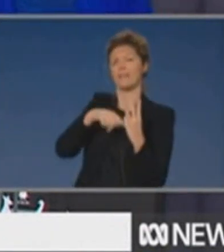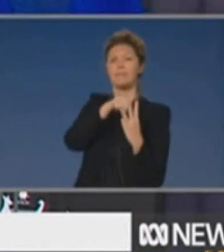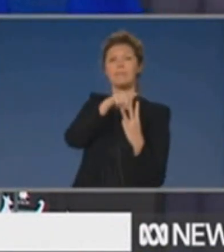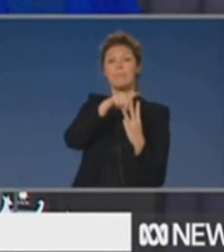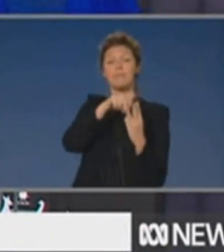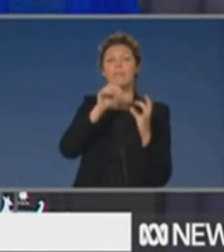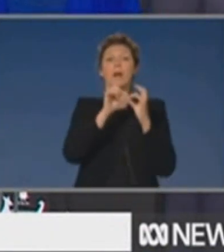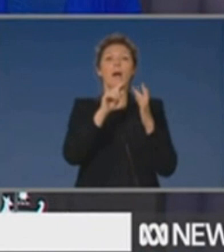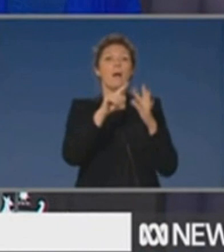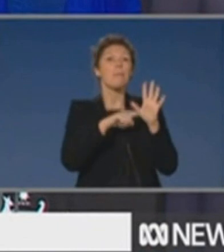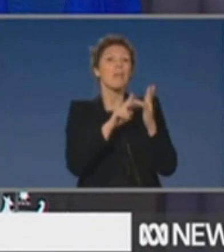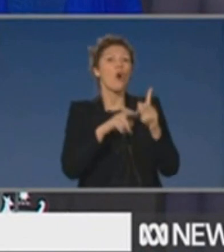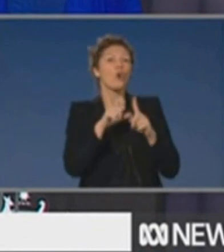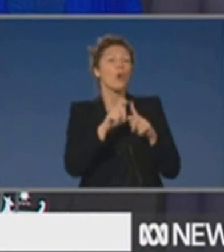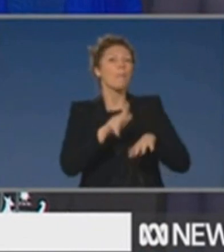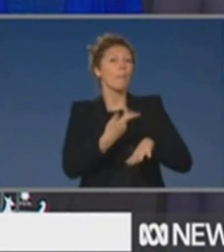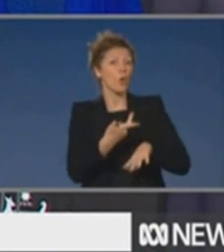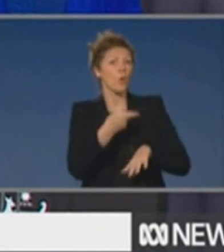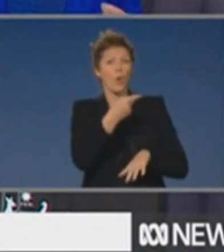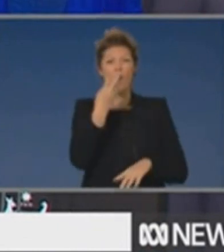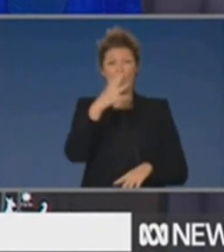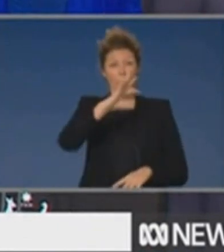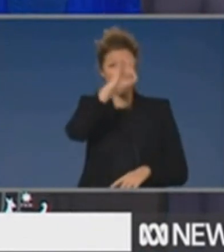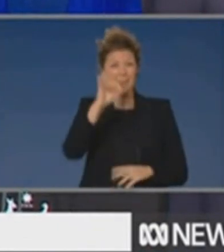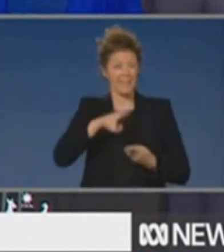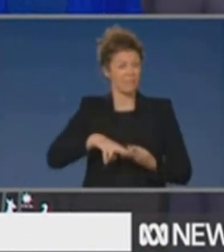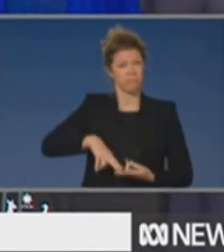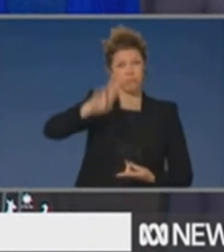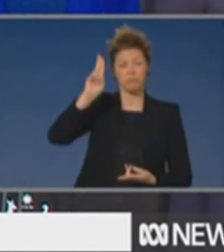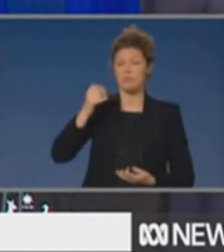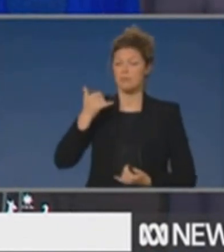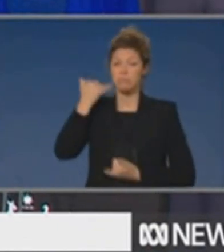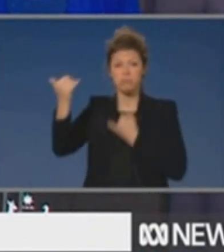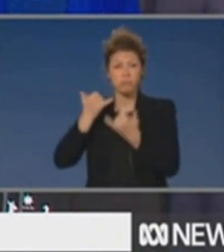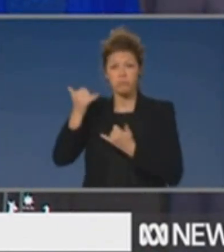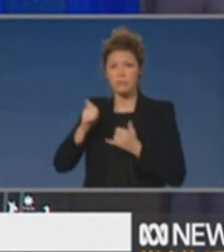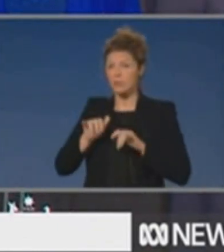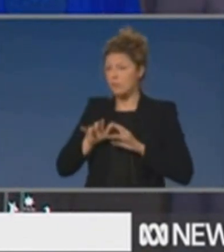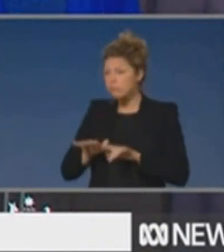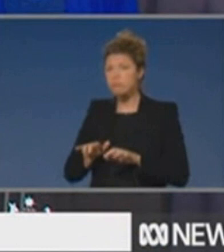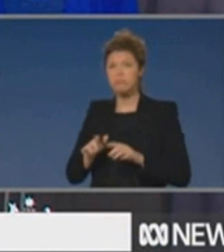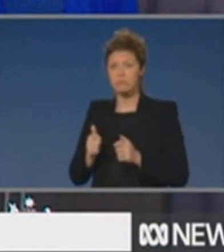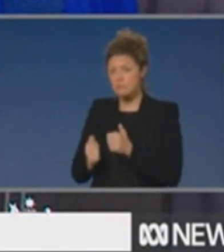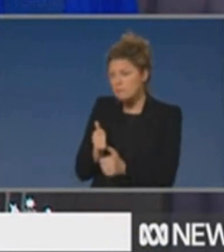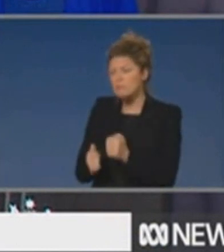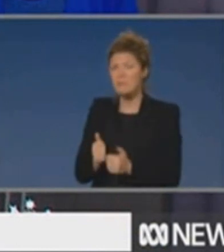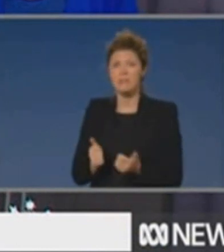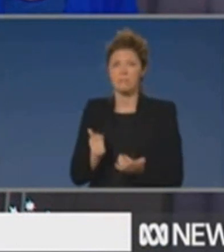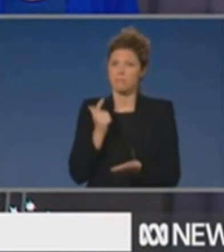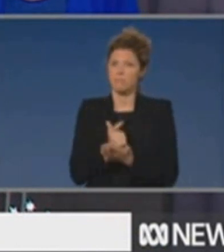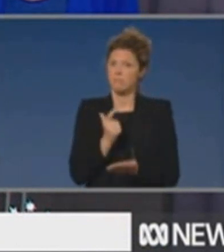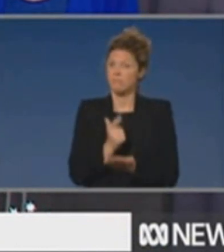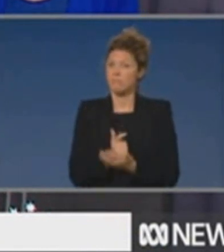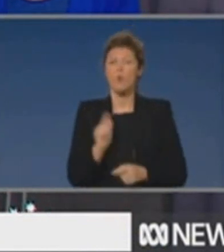a 40% increase in contacts being made to it over this time last year. And what we're seeing with respect to